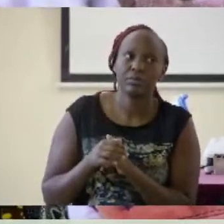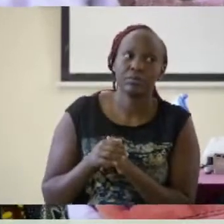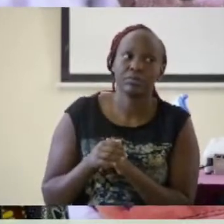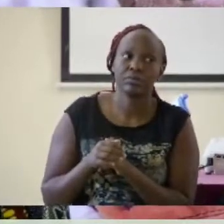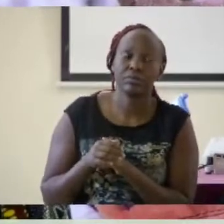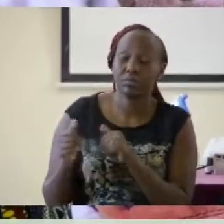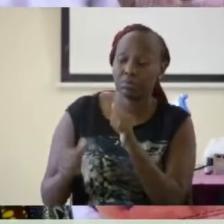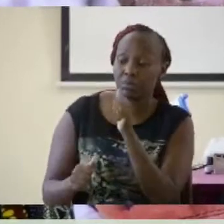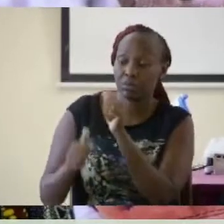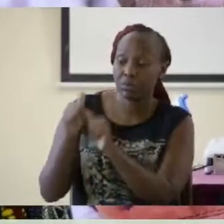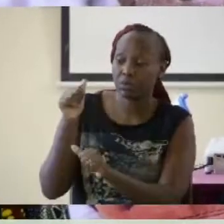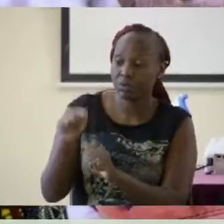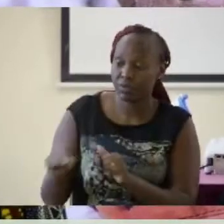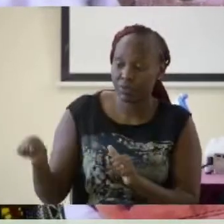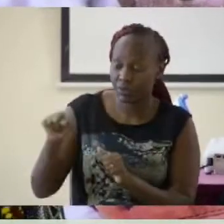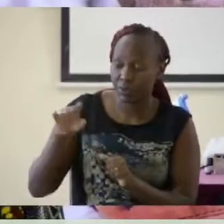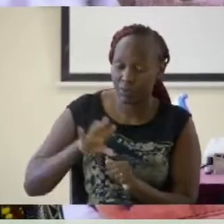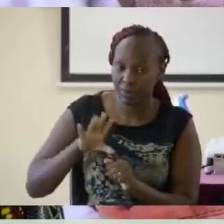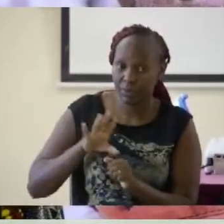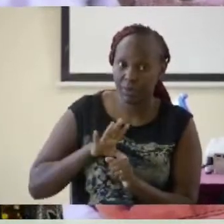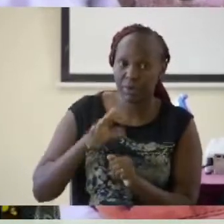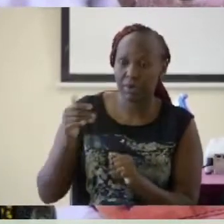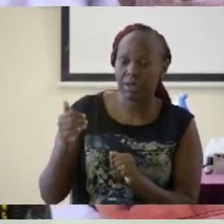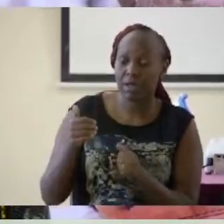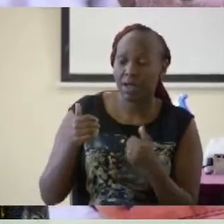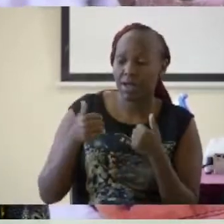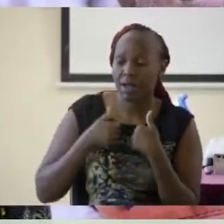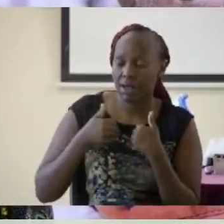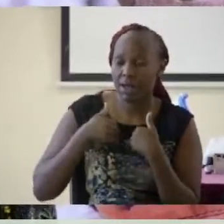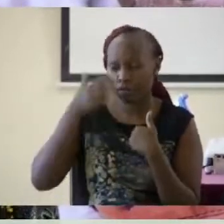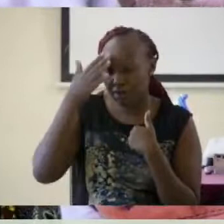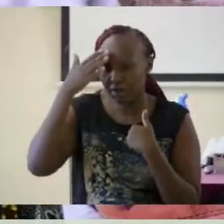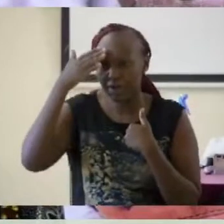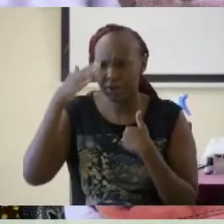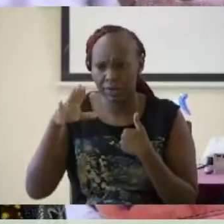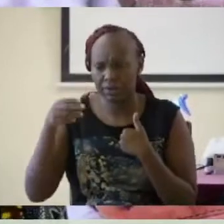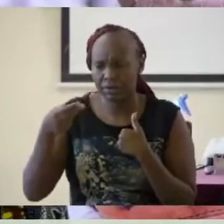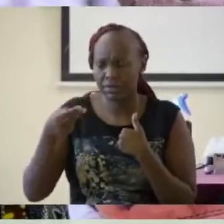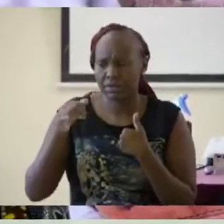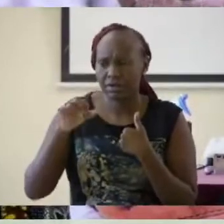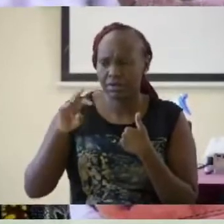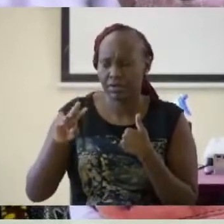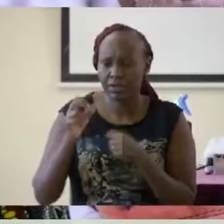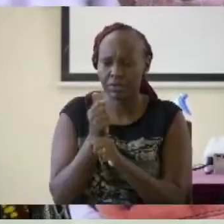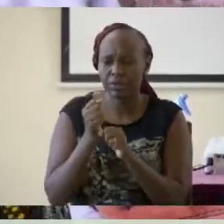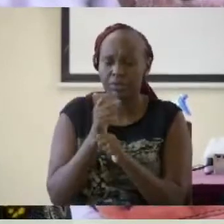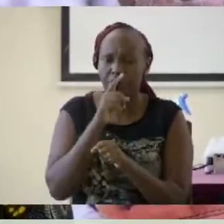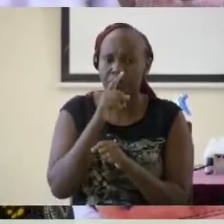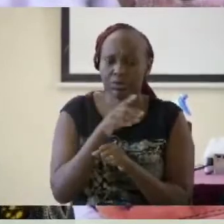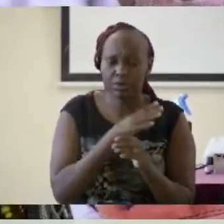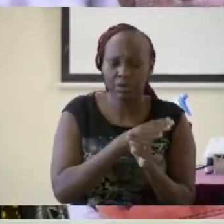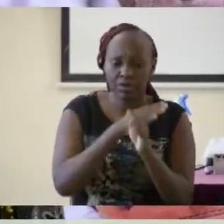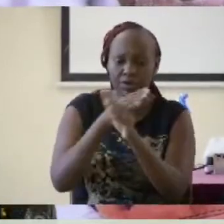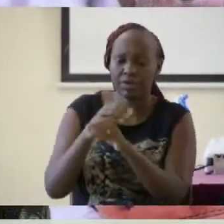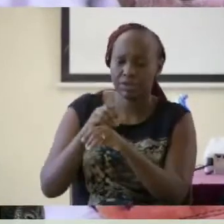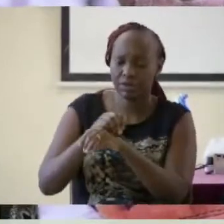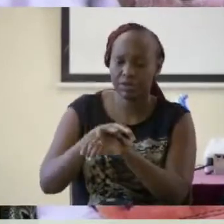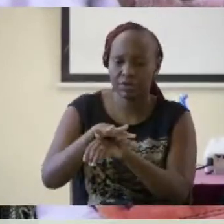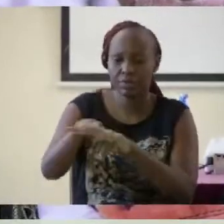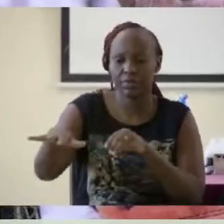Most of them, having had the awareness on HIV and how to ensure prevention of the spread of